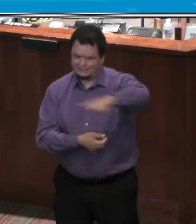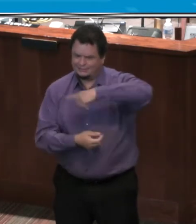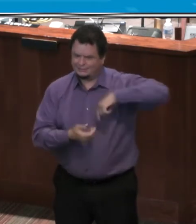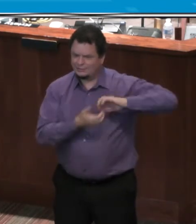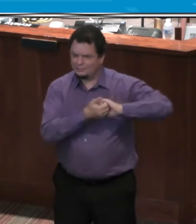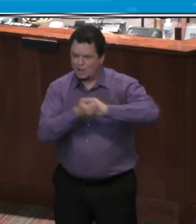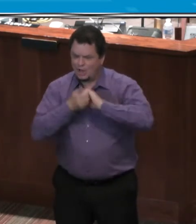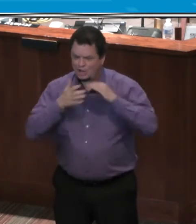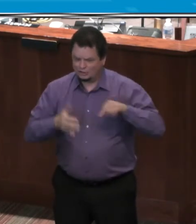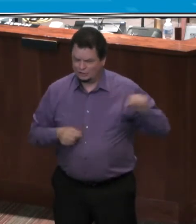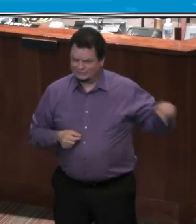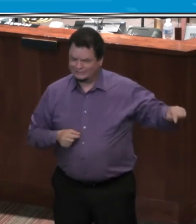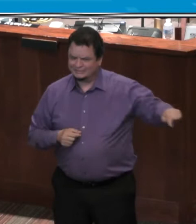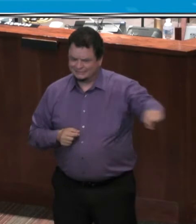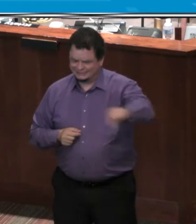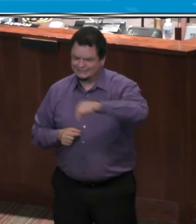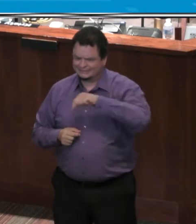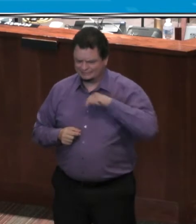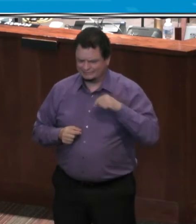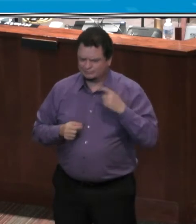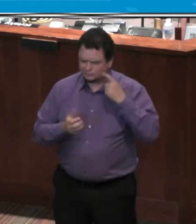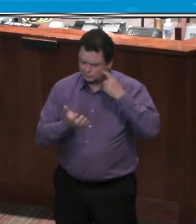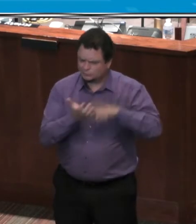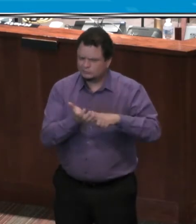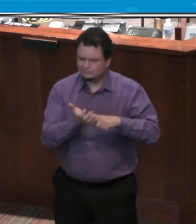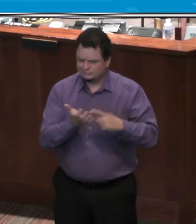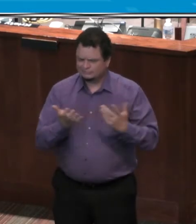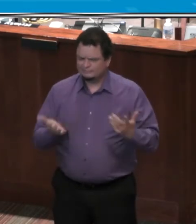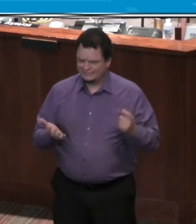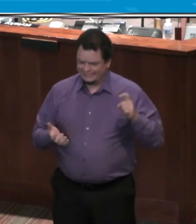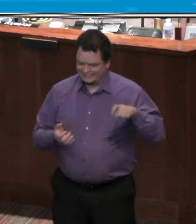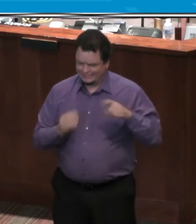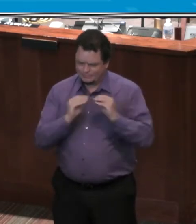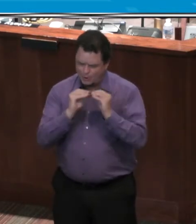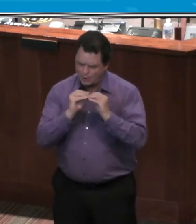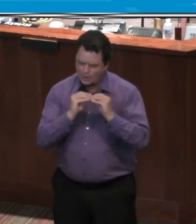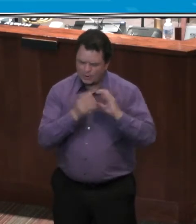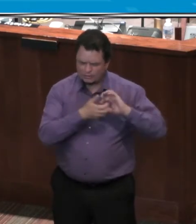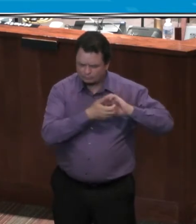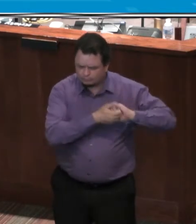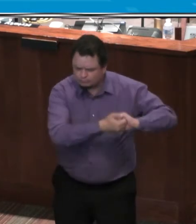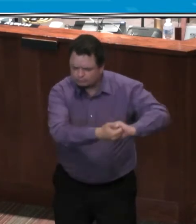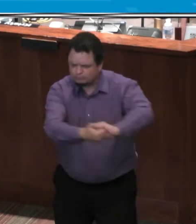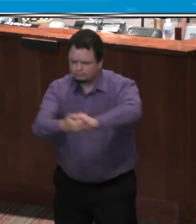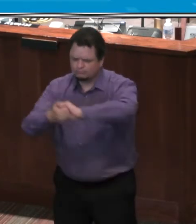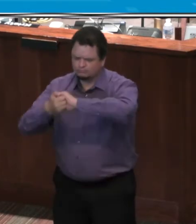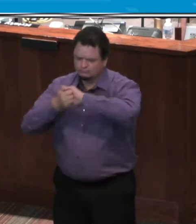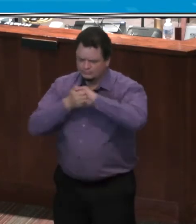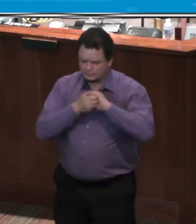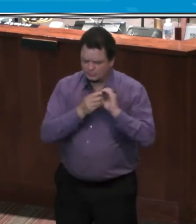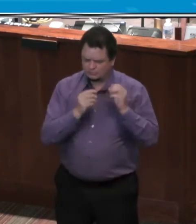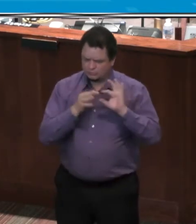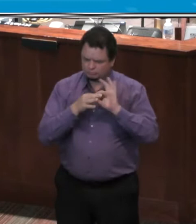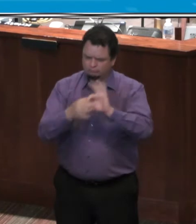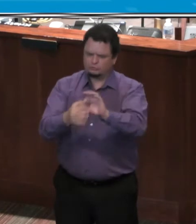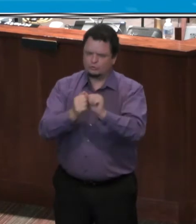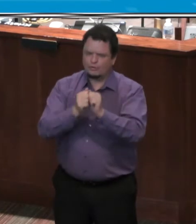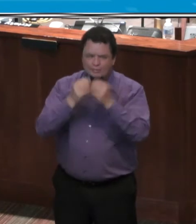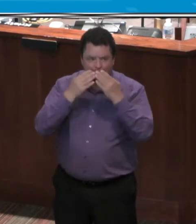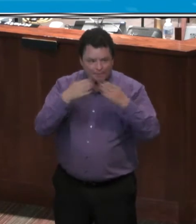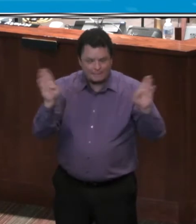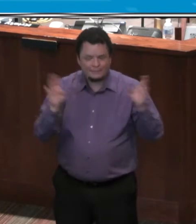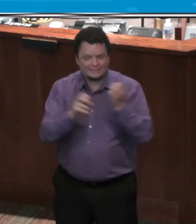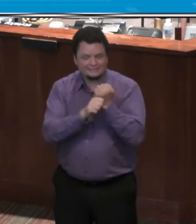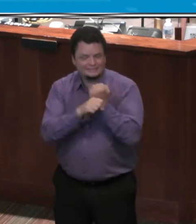collaborate with public safety, and we are now also a first responder. So that may seem like a